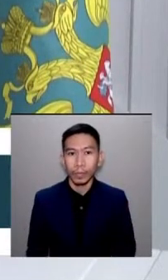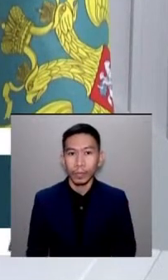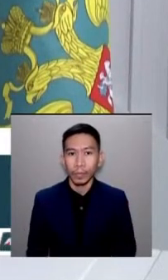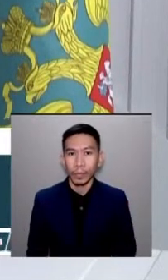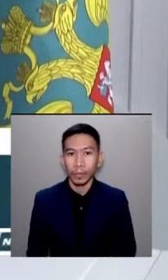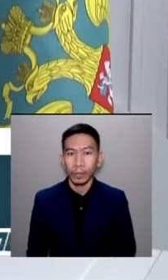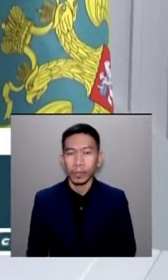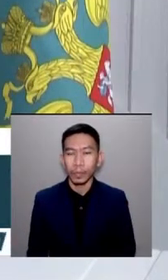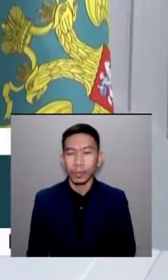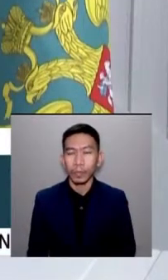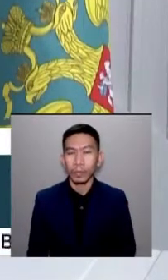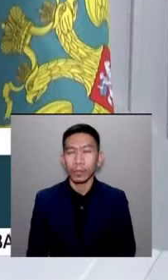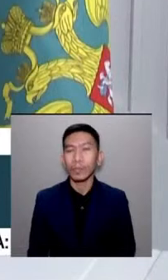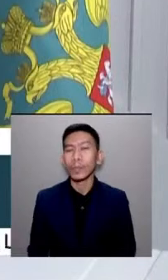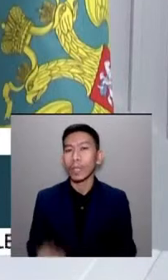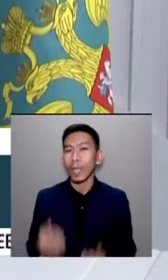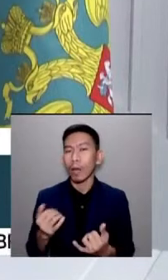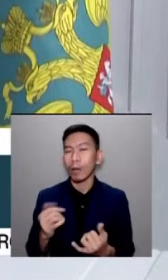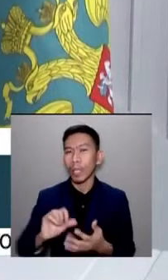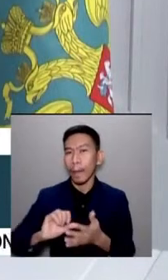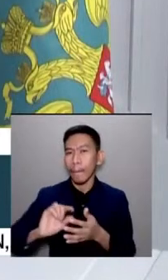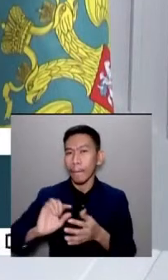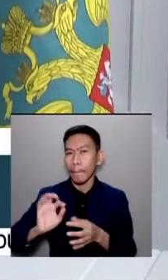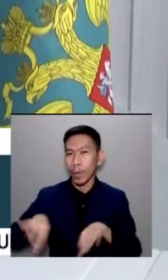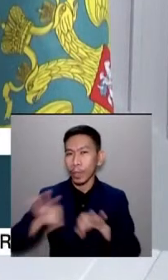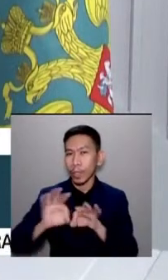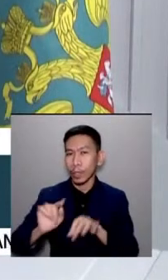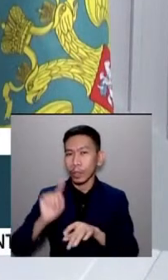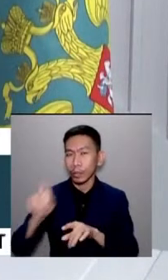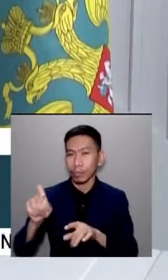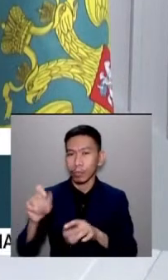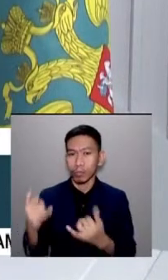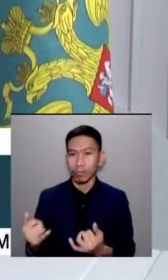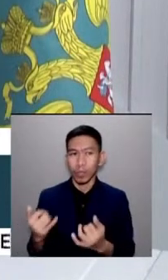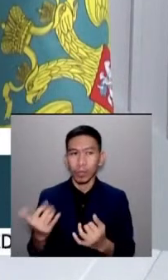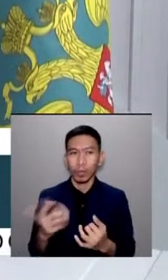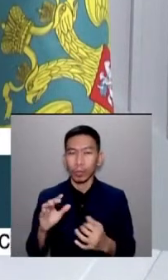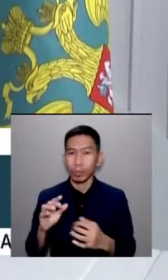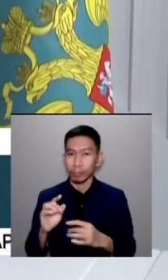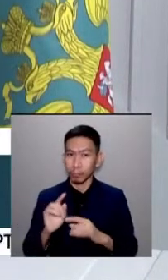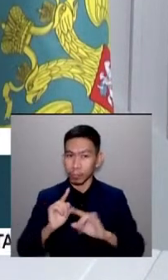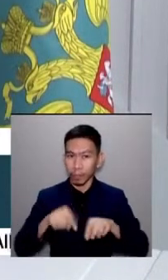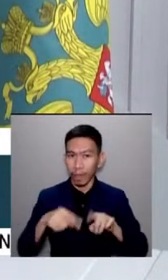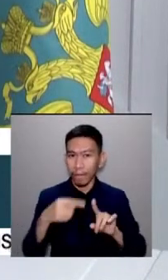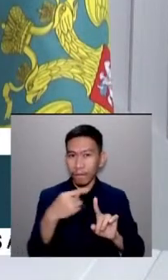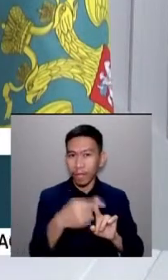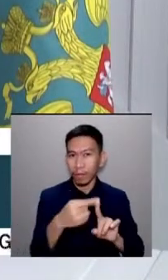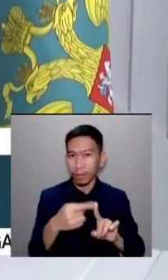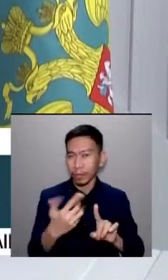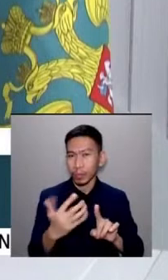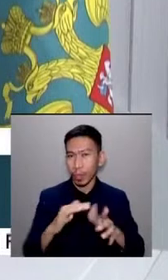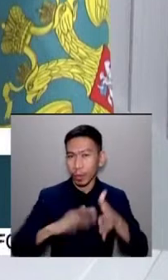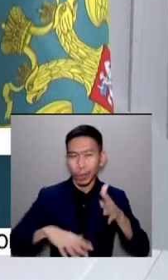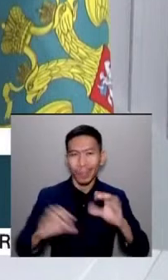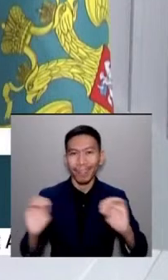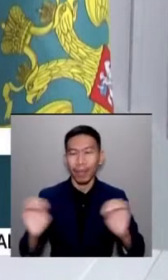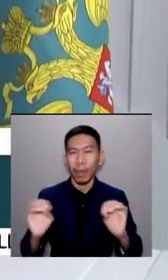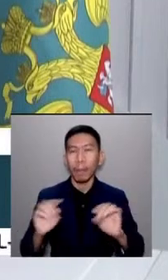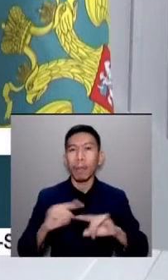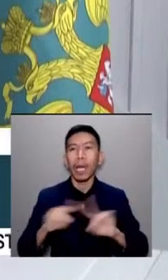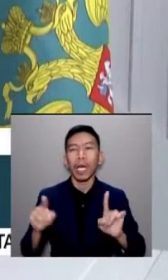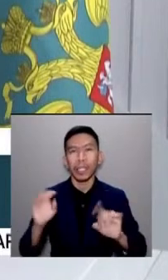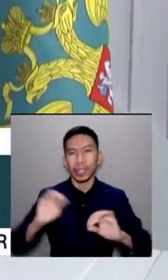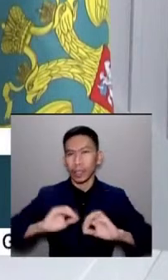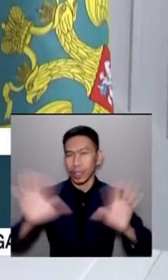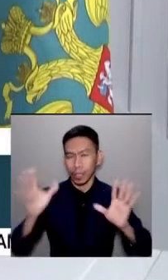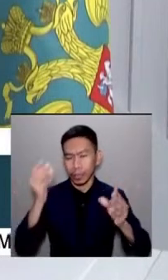As for the main question, there is no positive reaction to it in the document. The main question is our clear message that we consider further